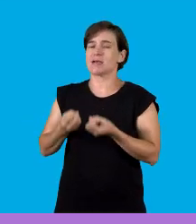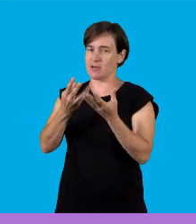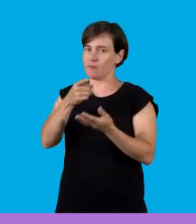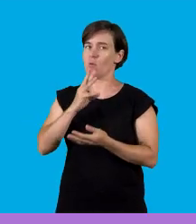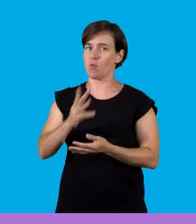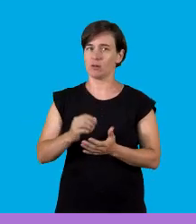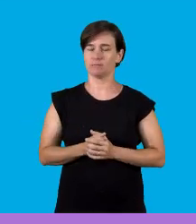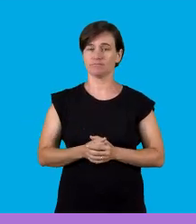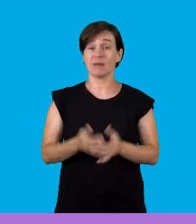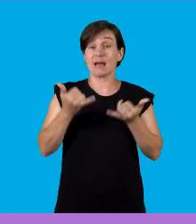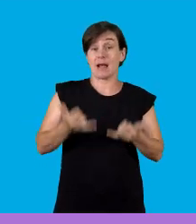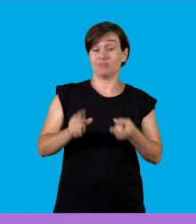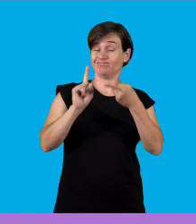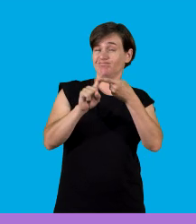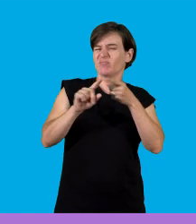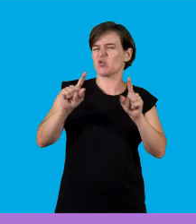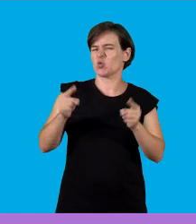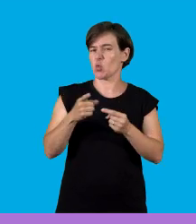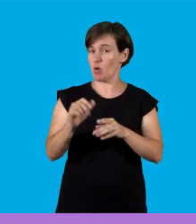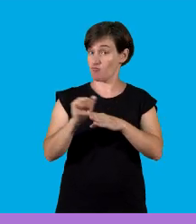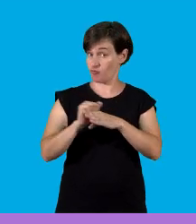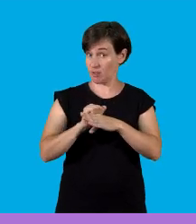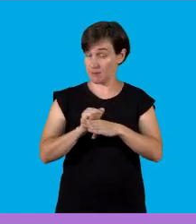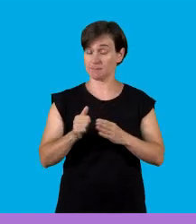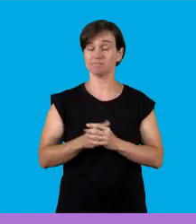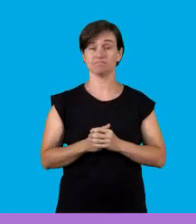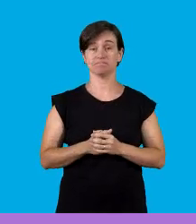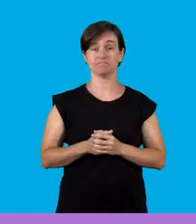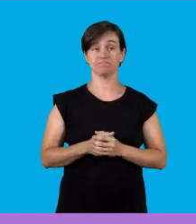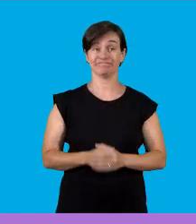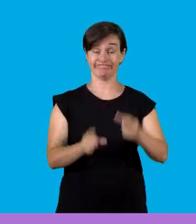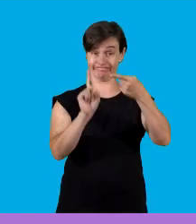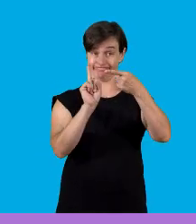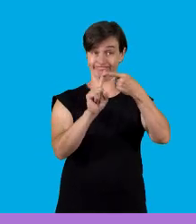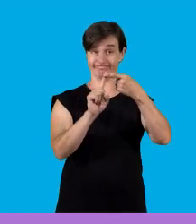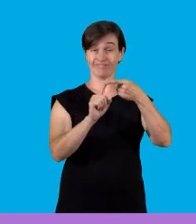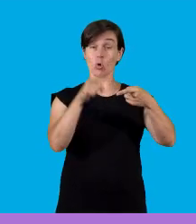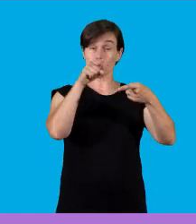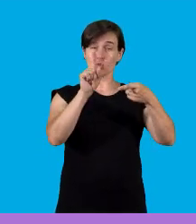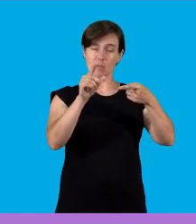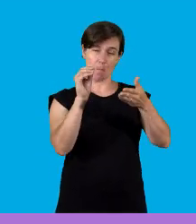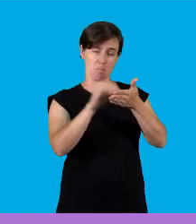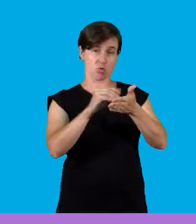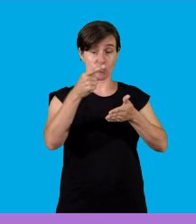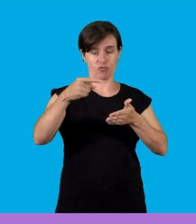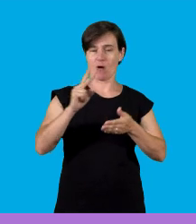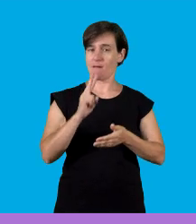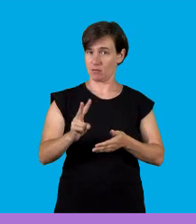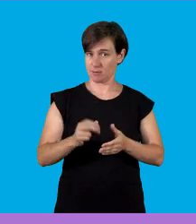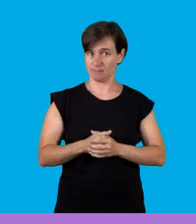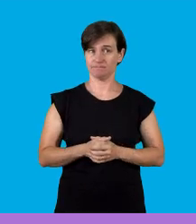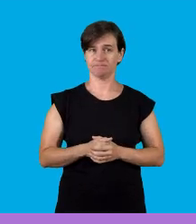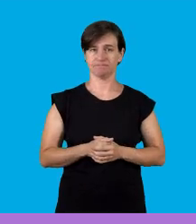a quick practice. Okay, and I want you to work with me. Okay, so I said question number 1, fill in the